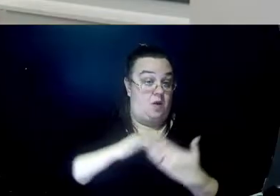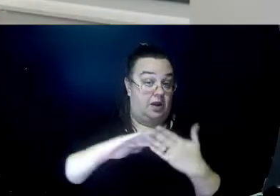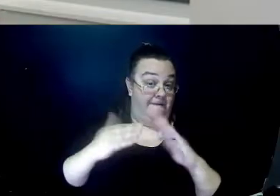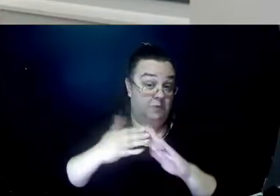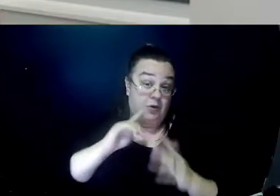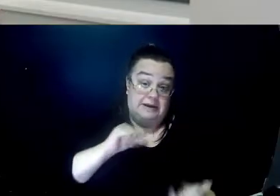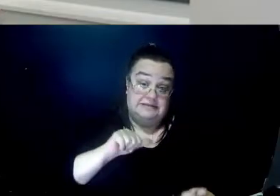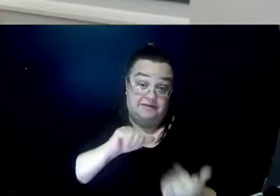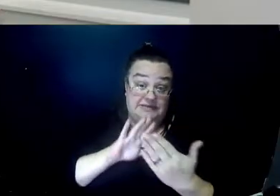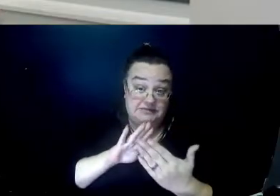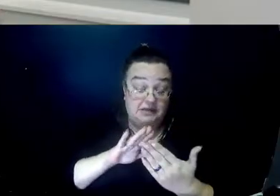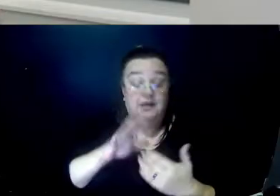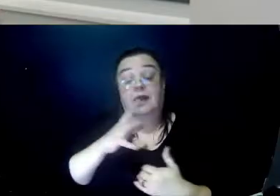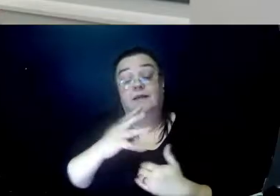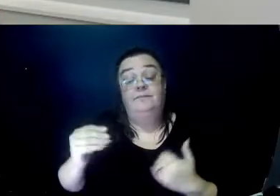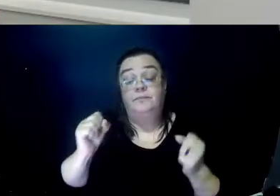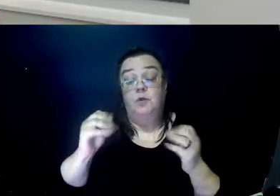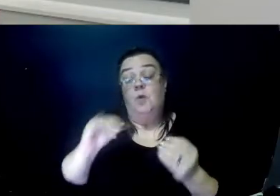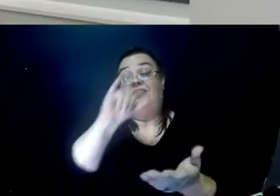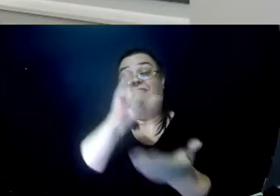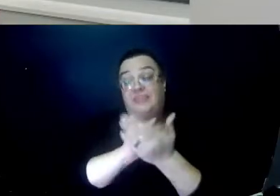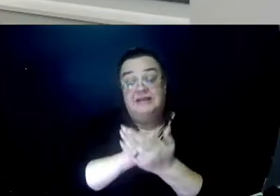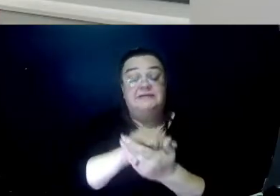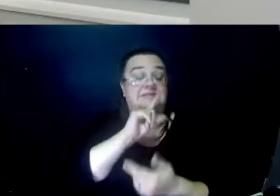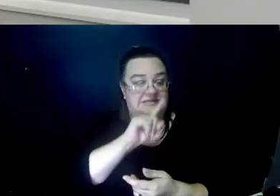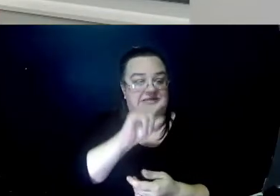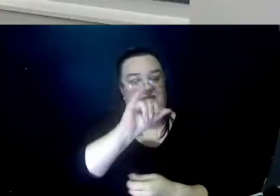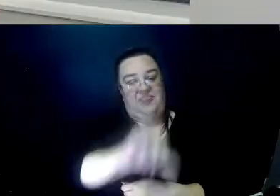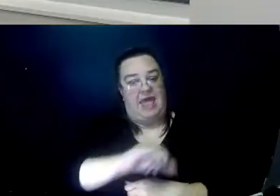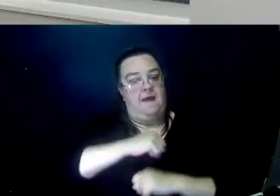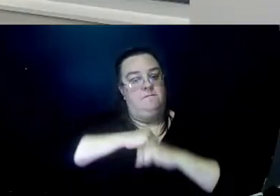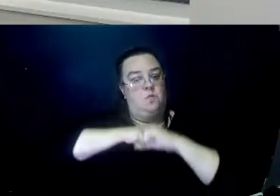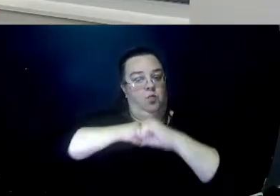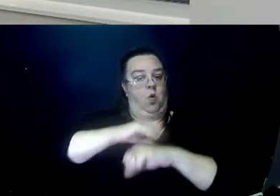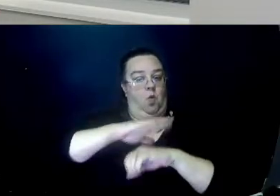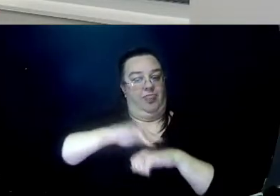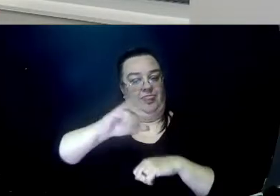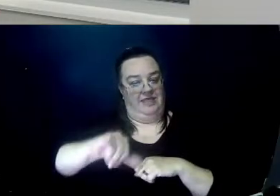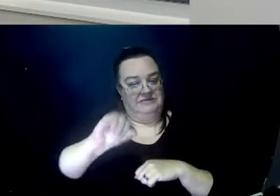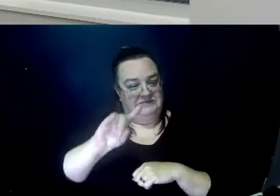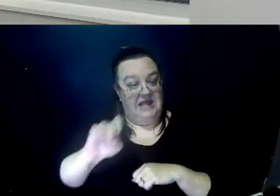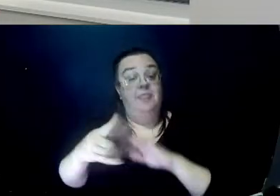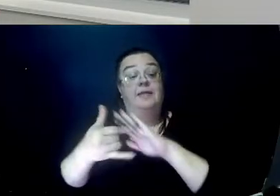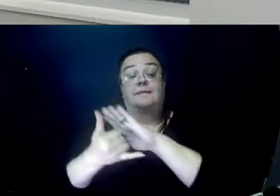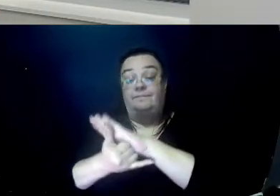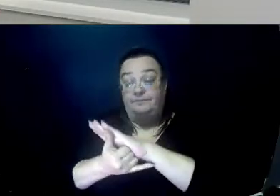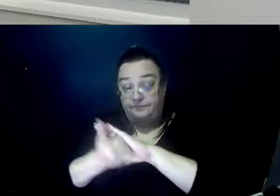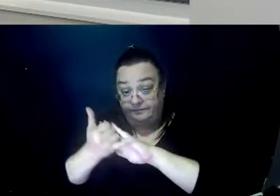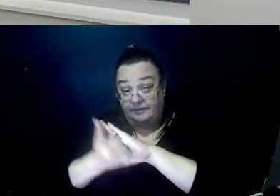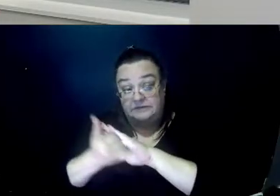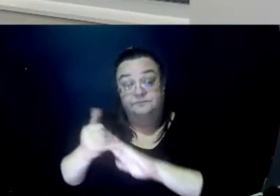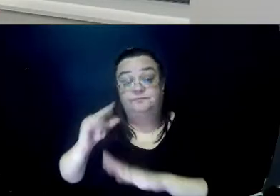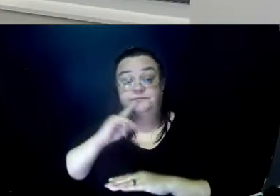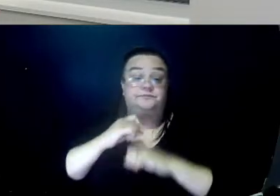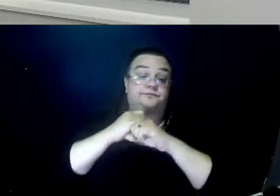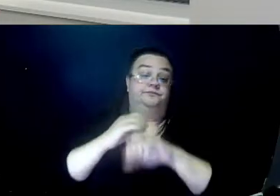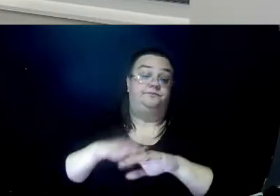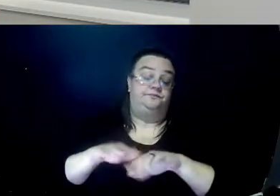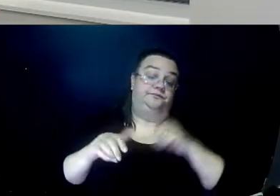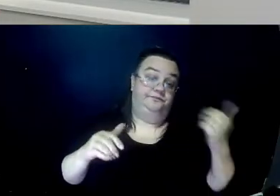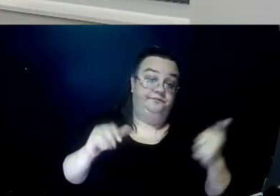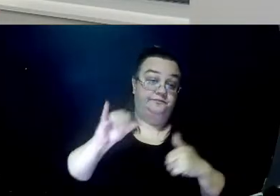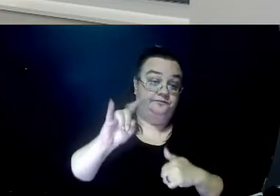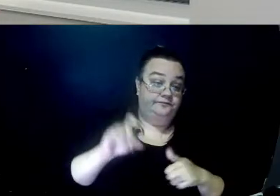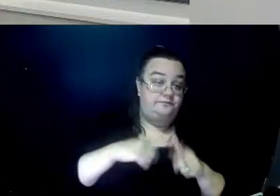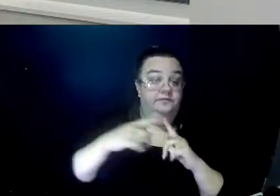facing. And so this is that protection on this side. The Metro is the protection on the next side, and then